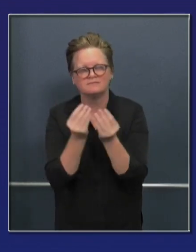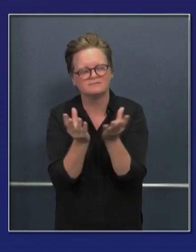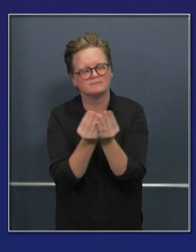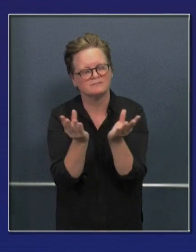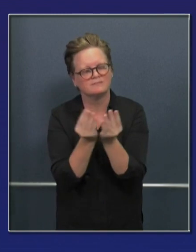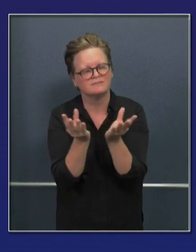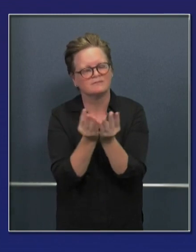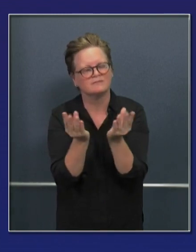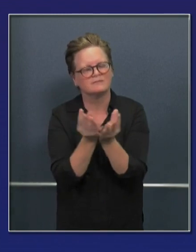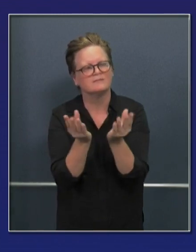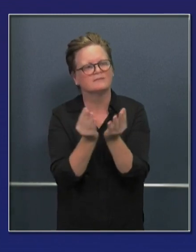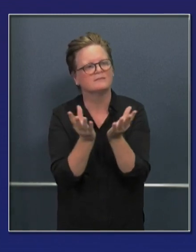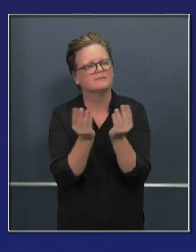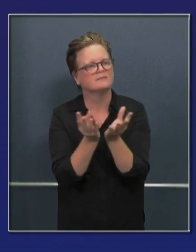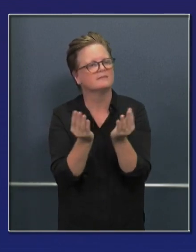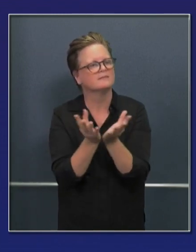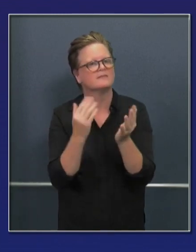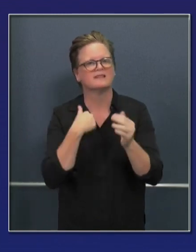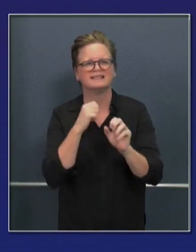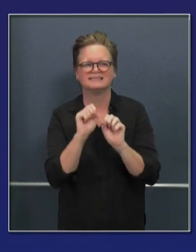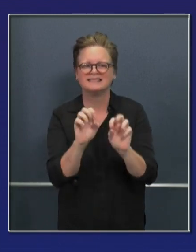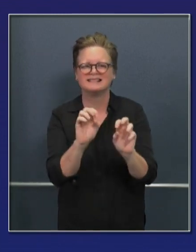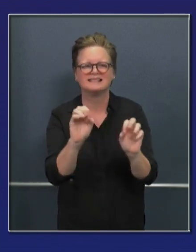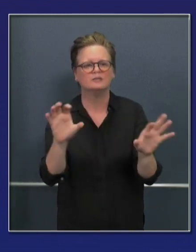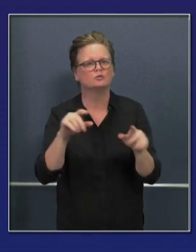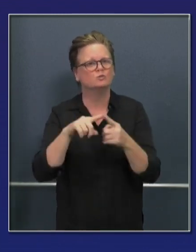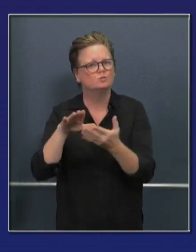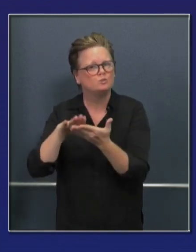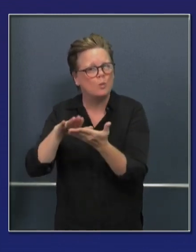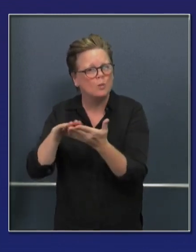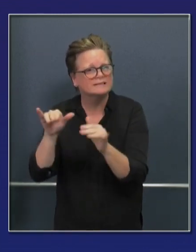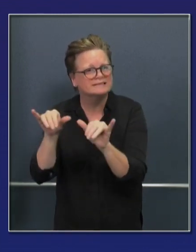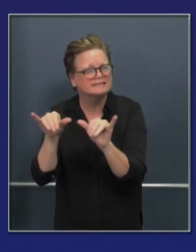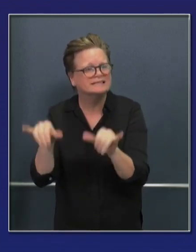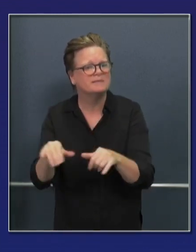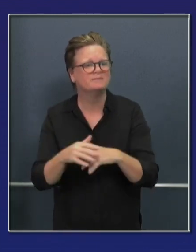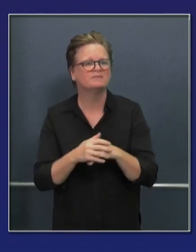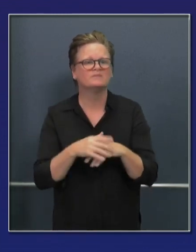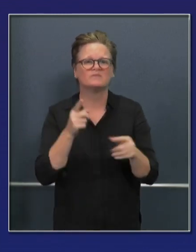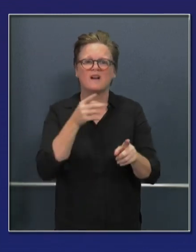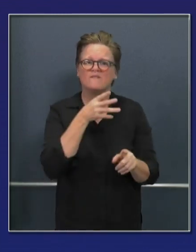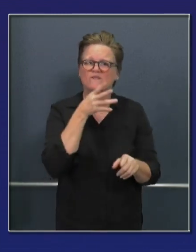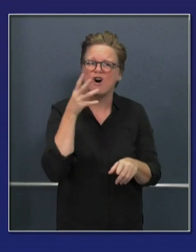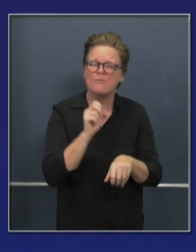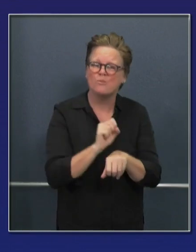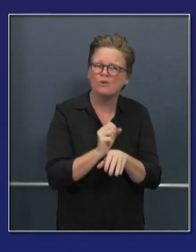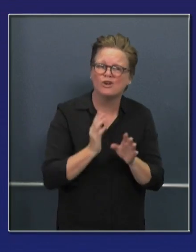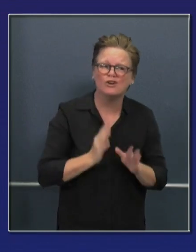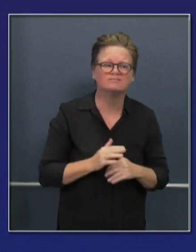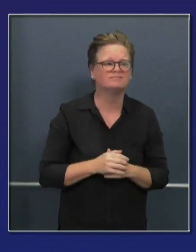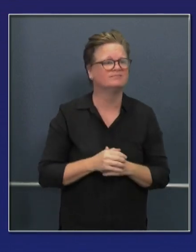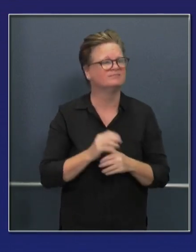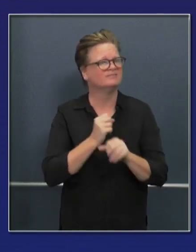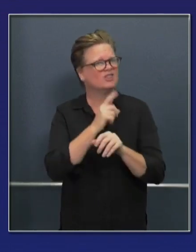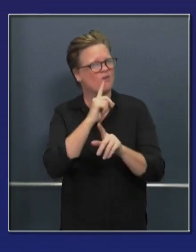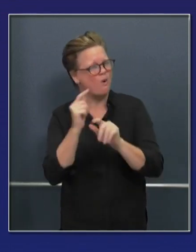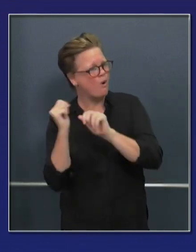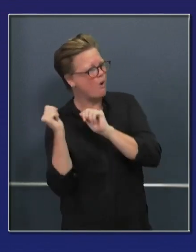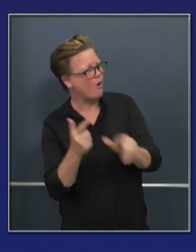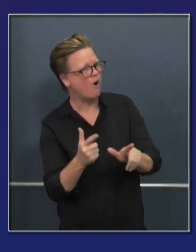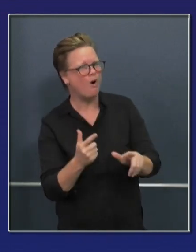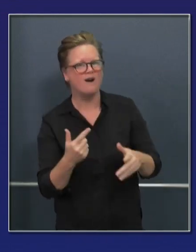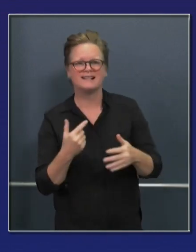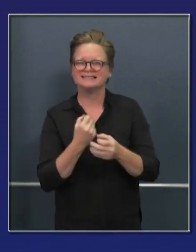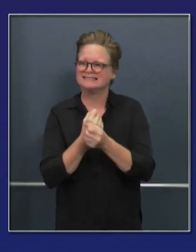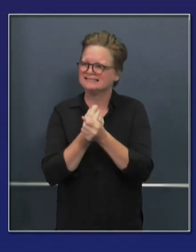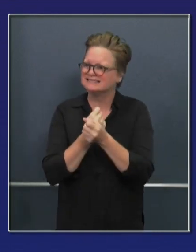out to our farm workers and others is foundational to allowing people to feel safe as we reopen the